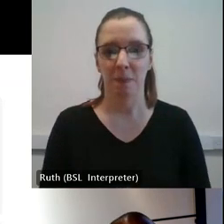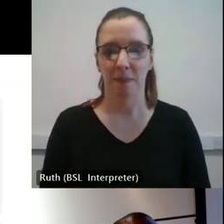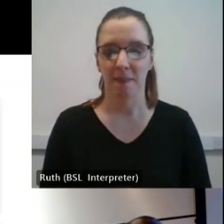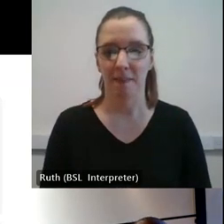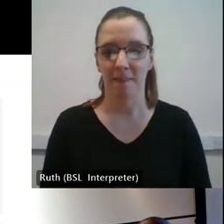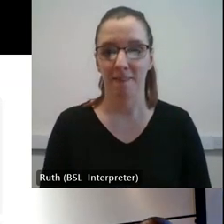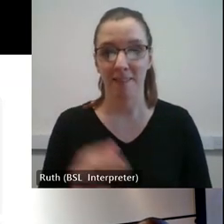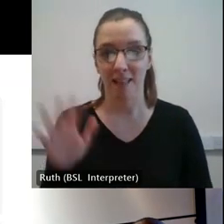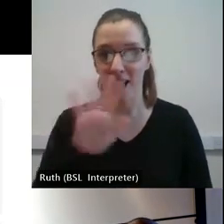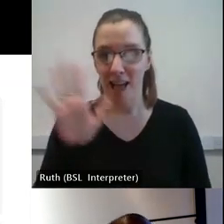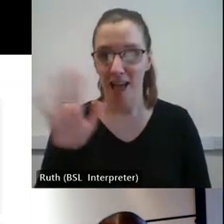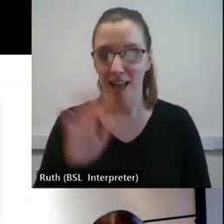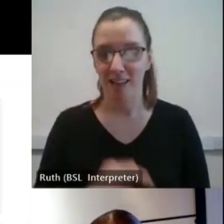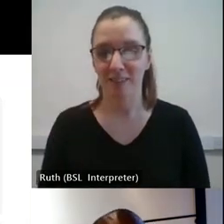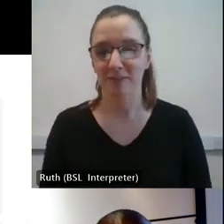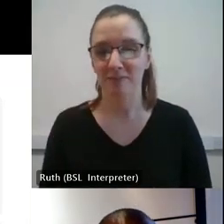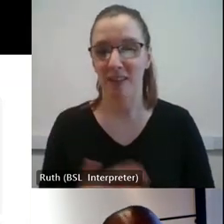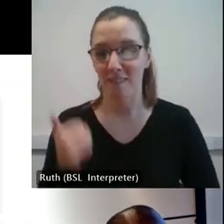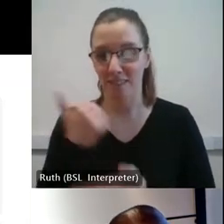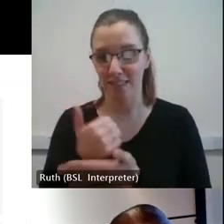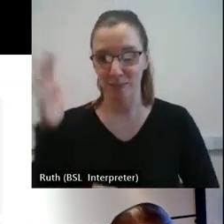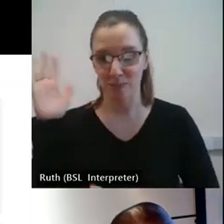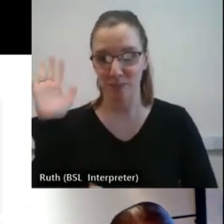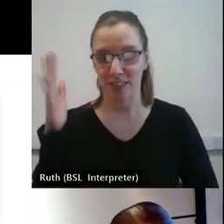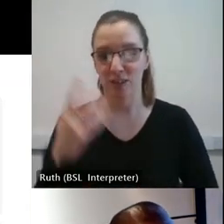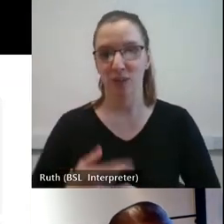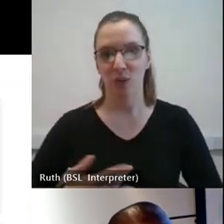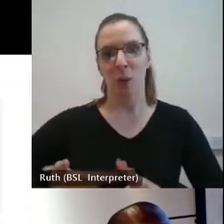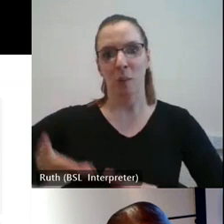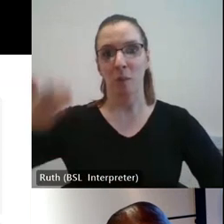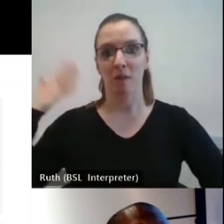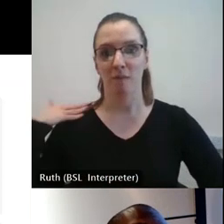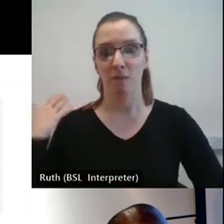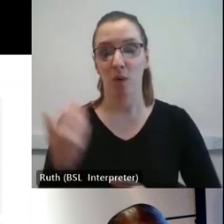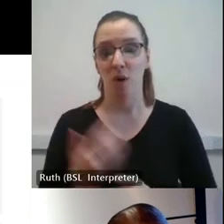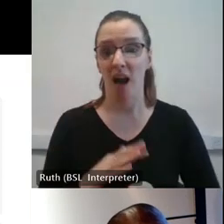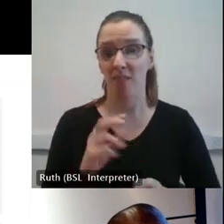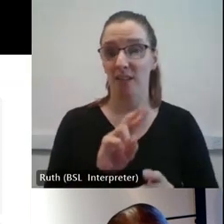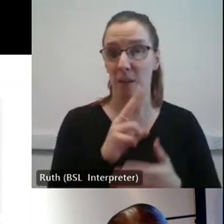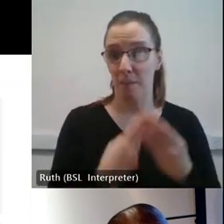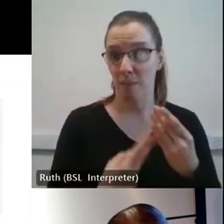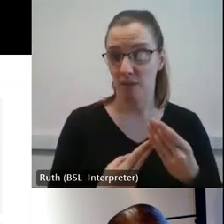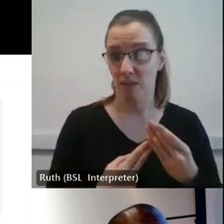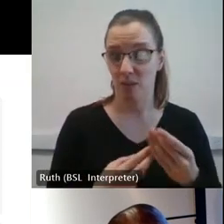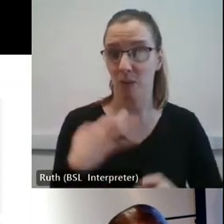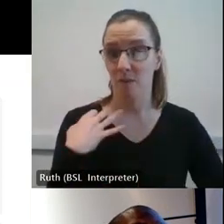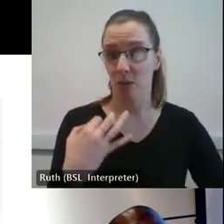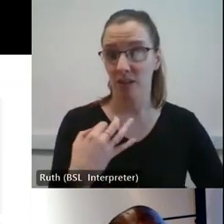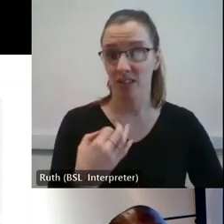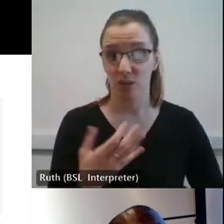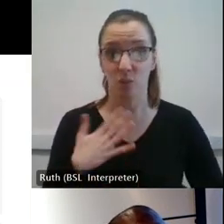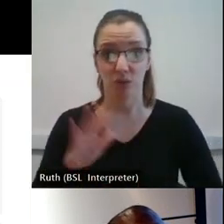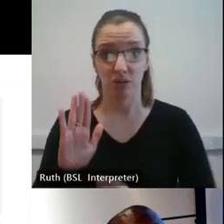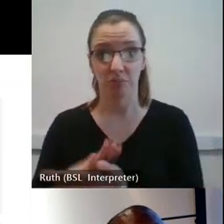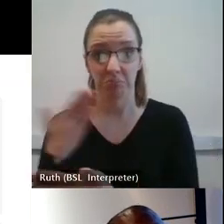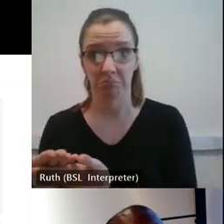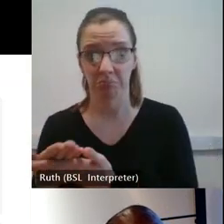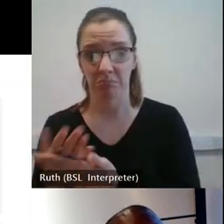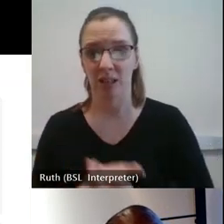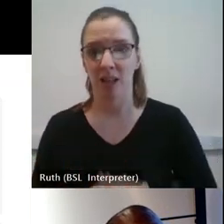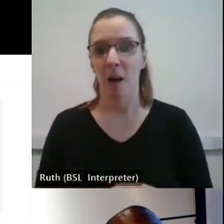Hi, George. Hi, yeah. Presentation. In the past, I have had multilingual volunteers who were really willing to do translation, but